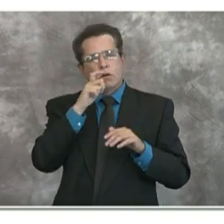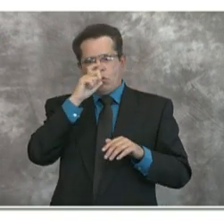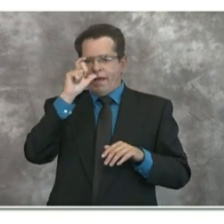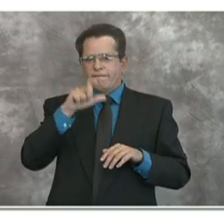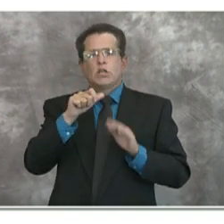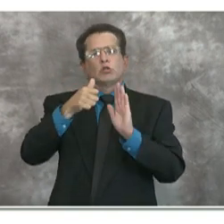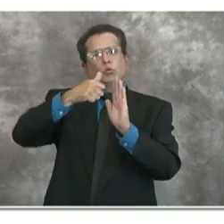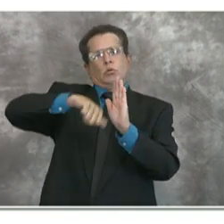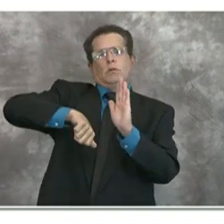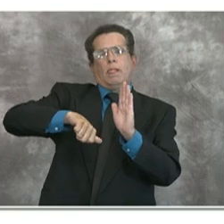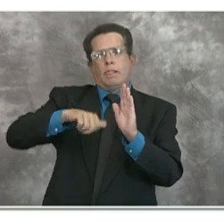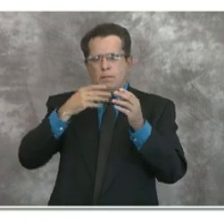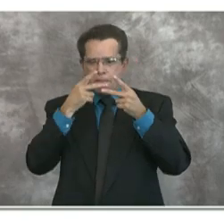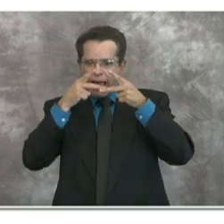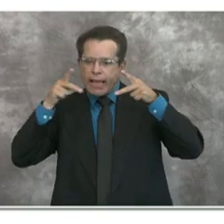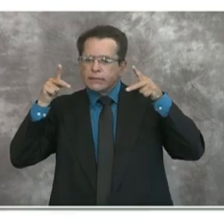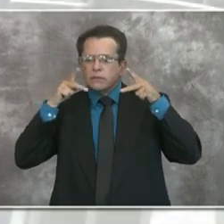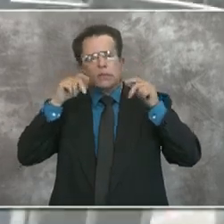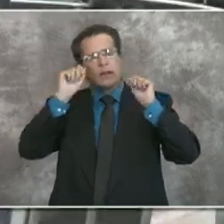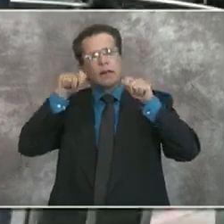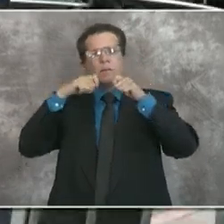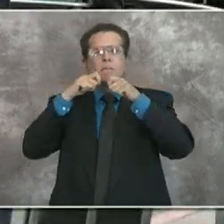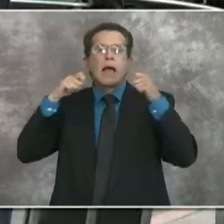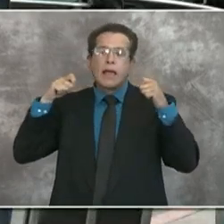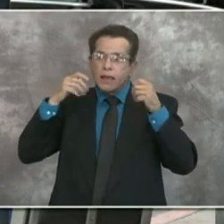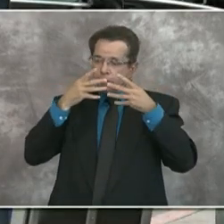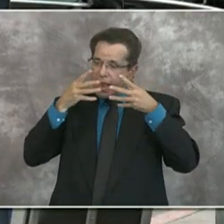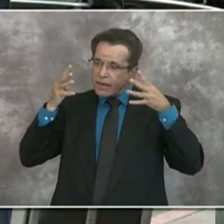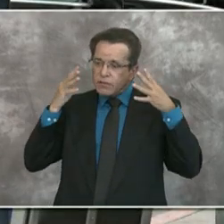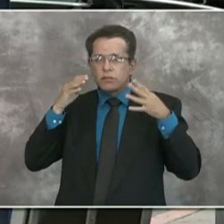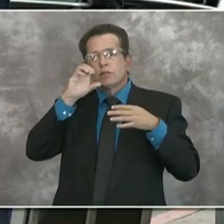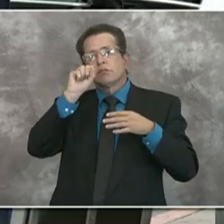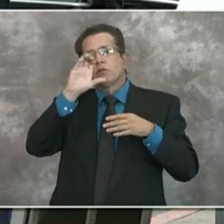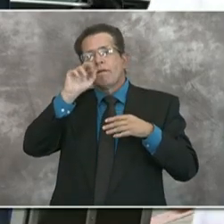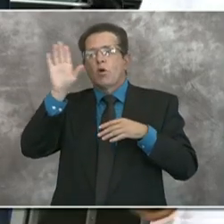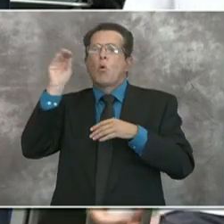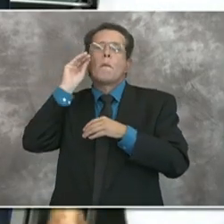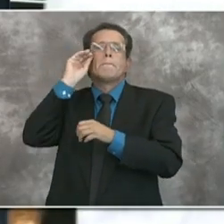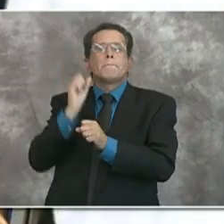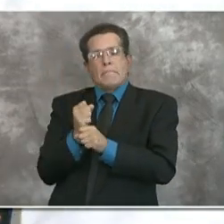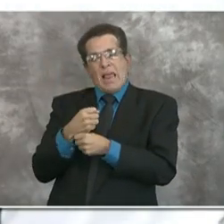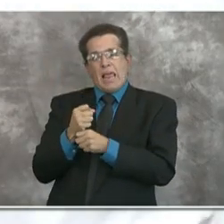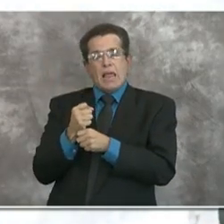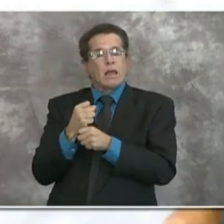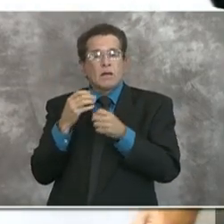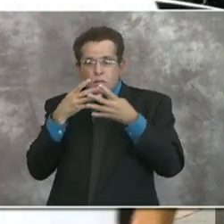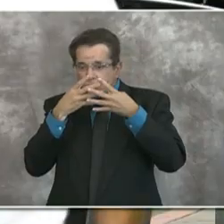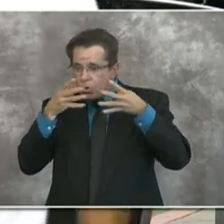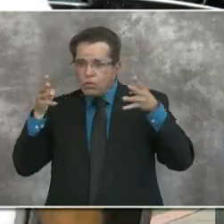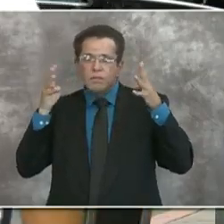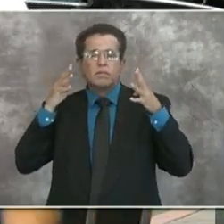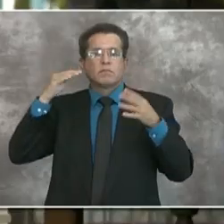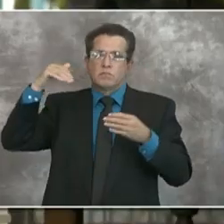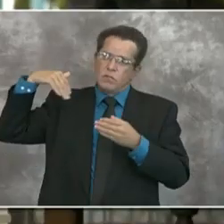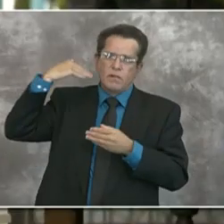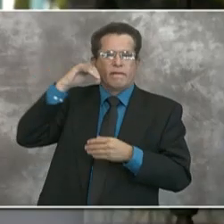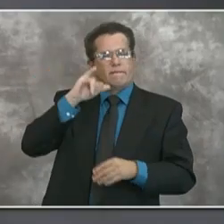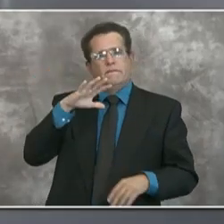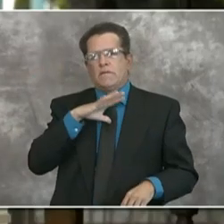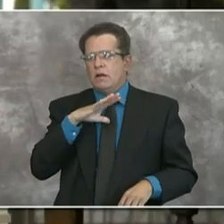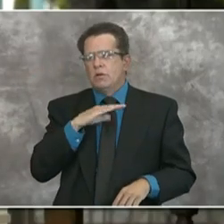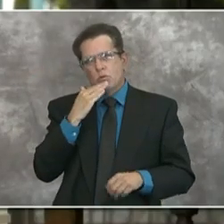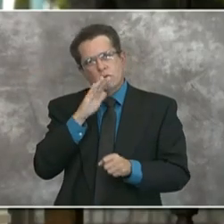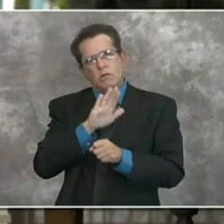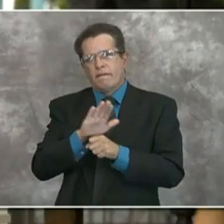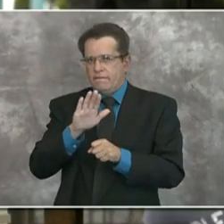surgical mask, a bandana, a scarf, or a homemade covering like the one I have will do. There are